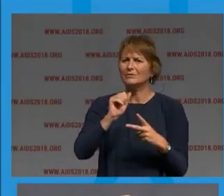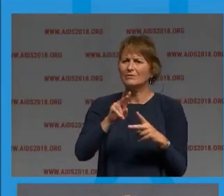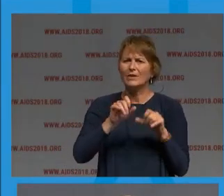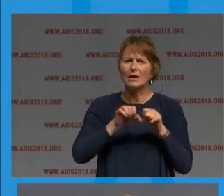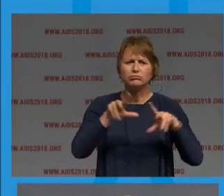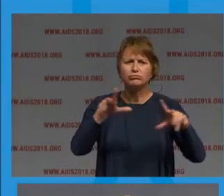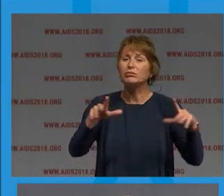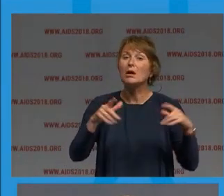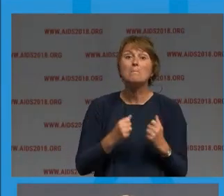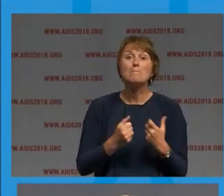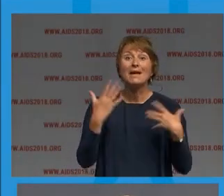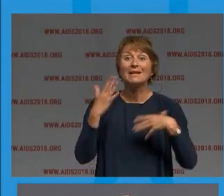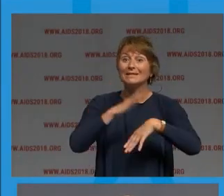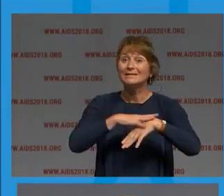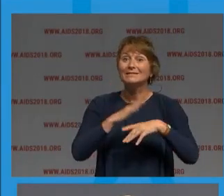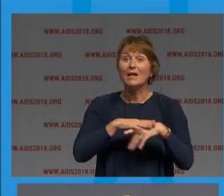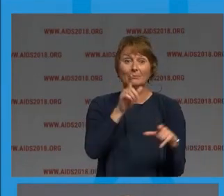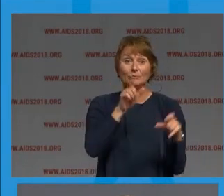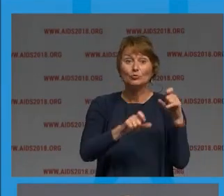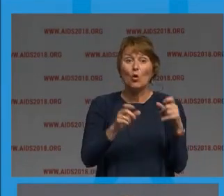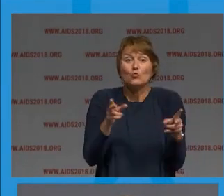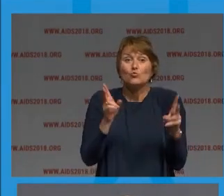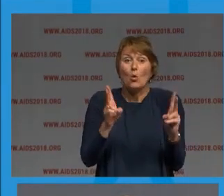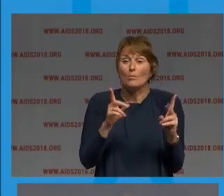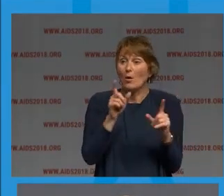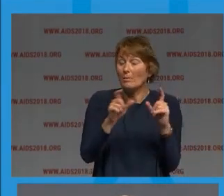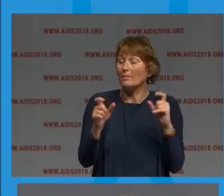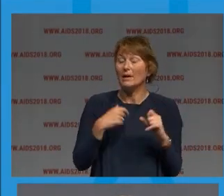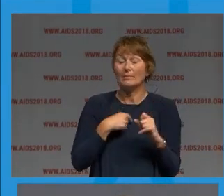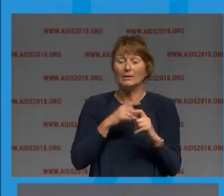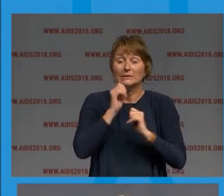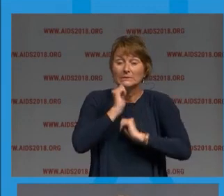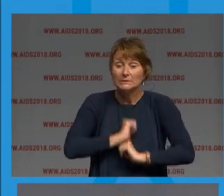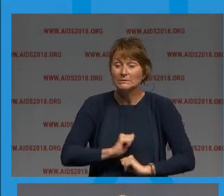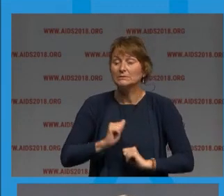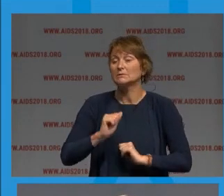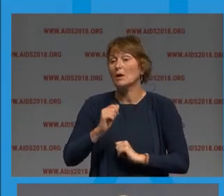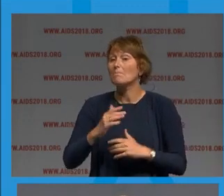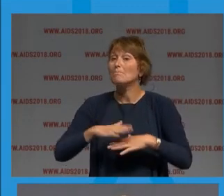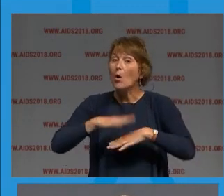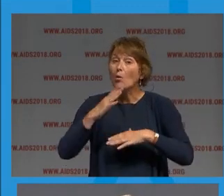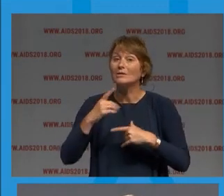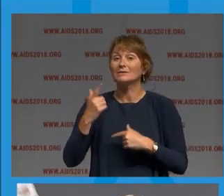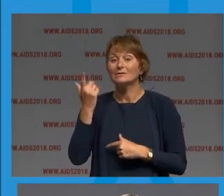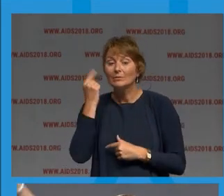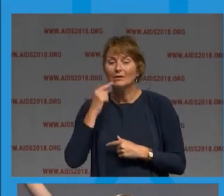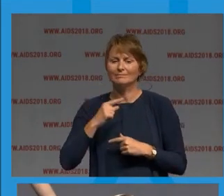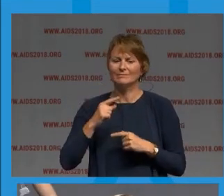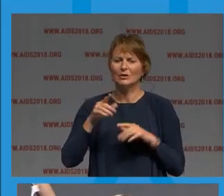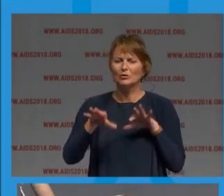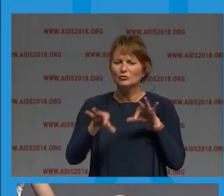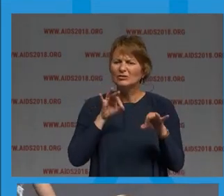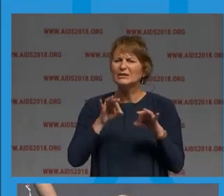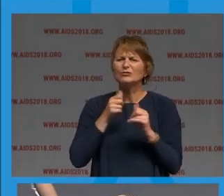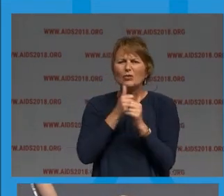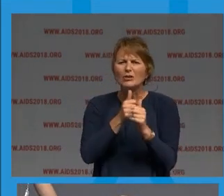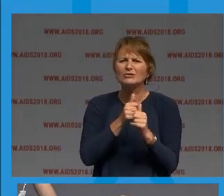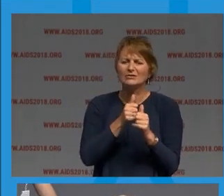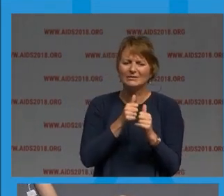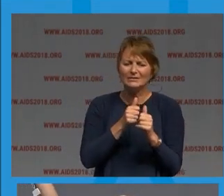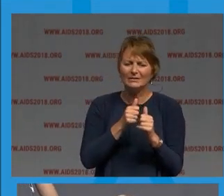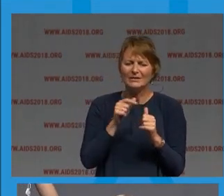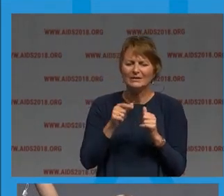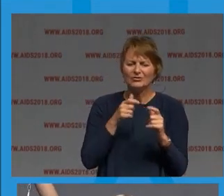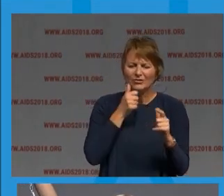often regular people suffer, and most of them are women. Chase the virus. Not people. Chase